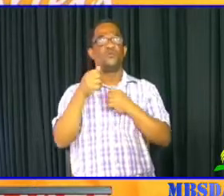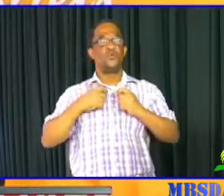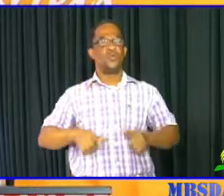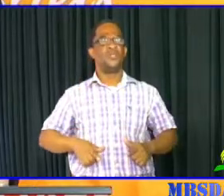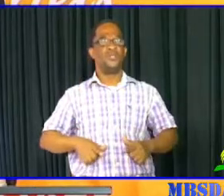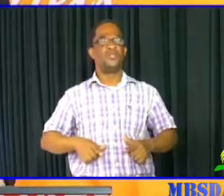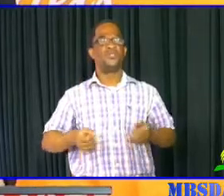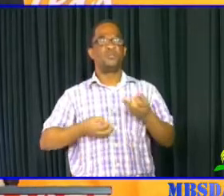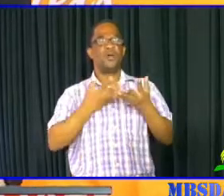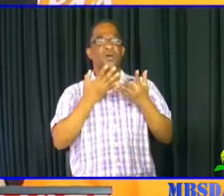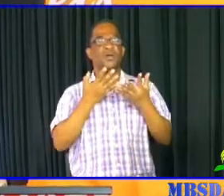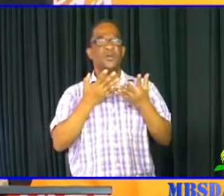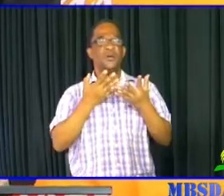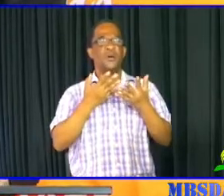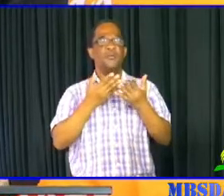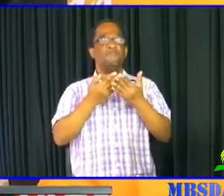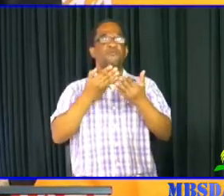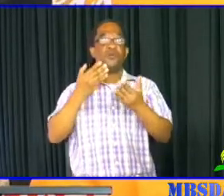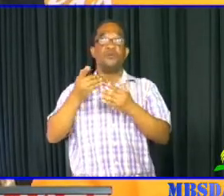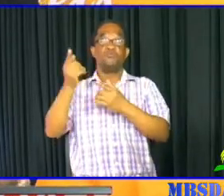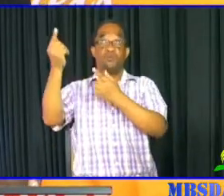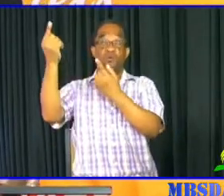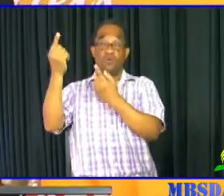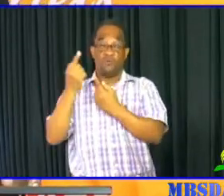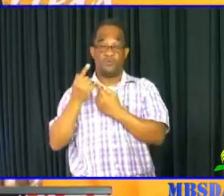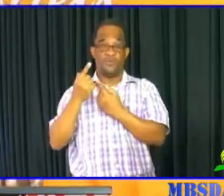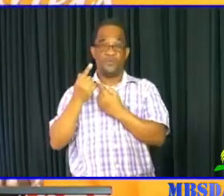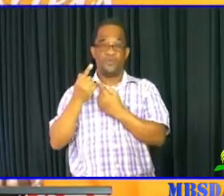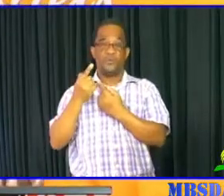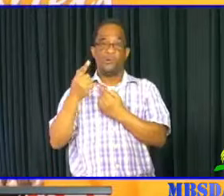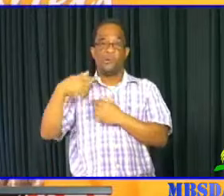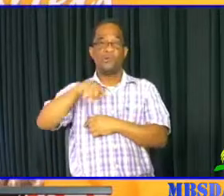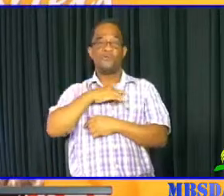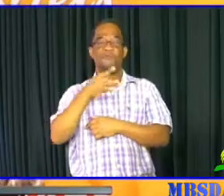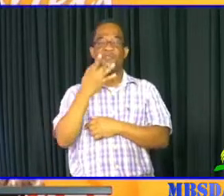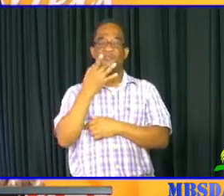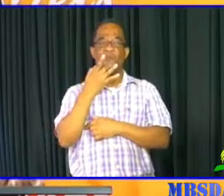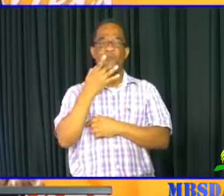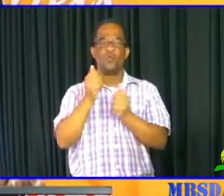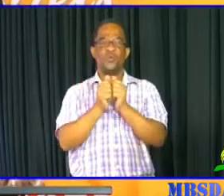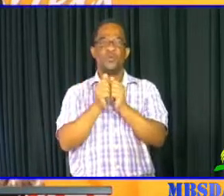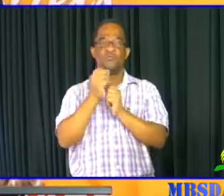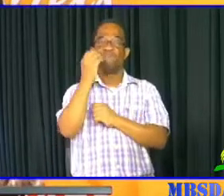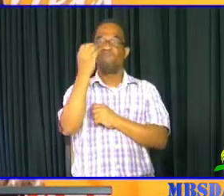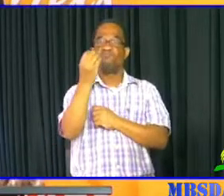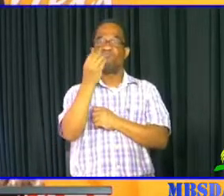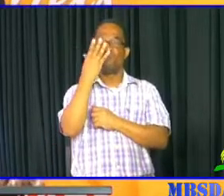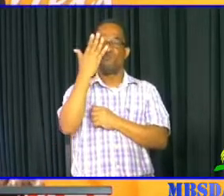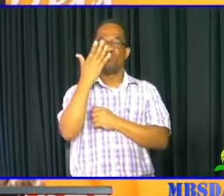soul-inspiring message. But before he comes, we will be favored with beautiful music.